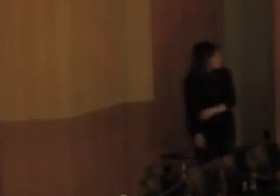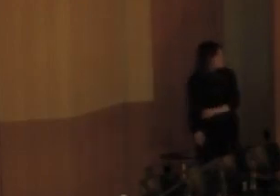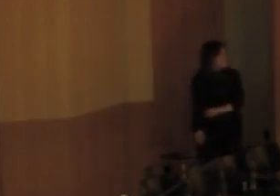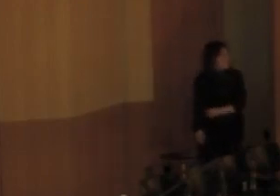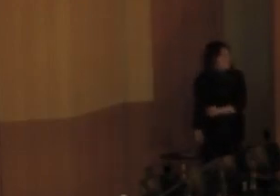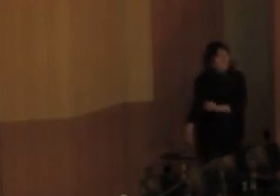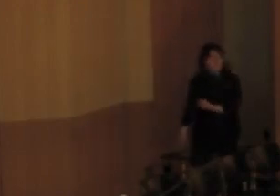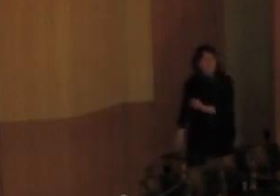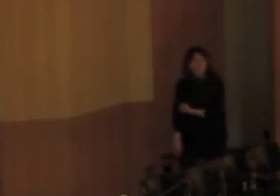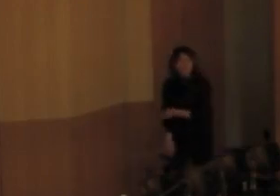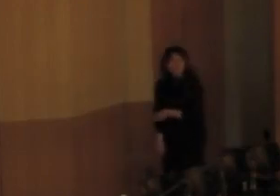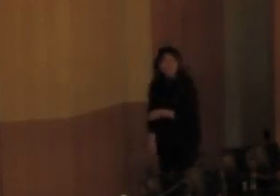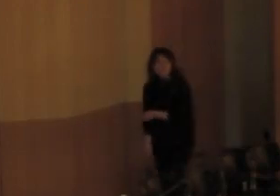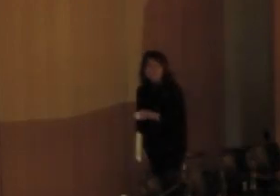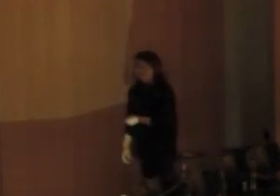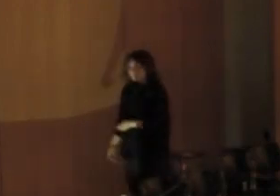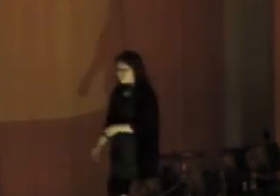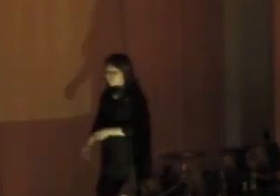e